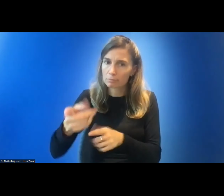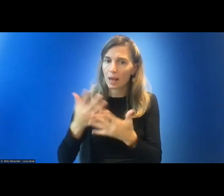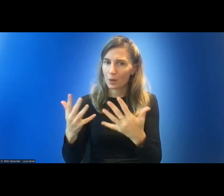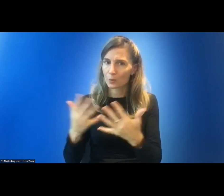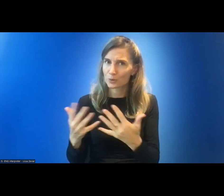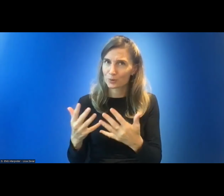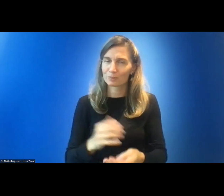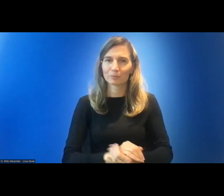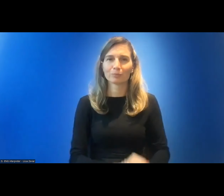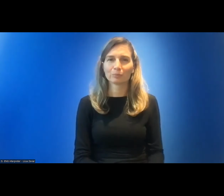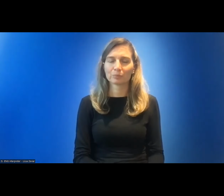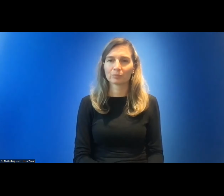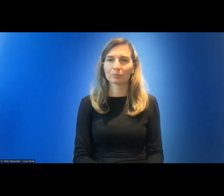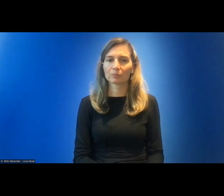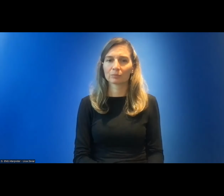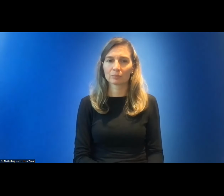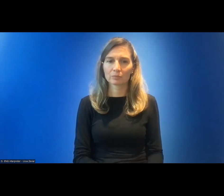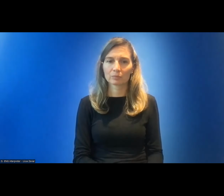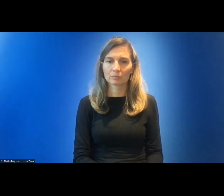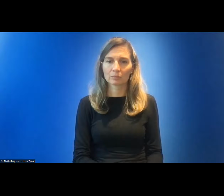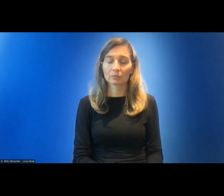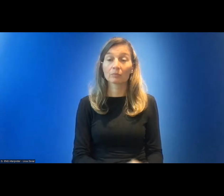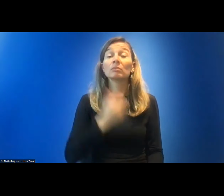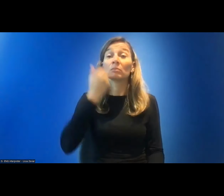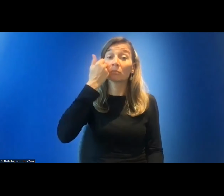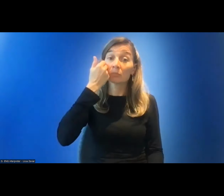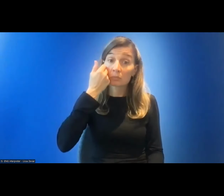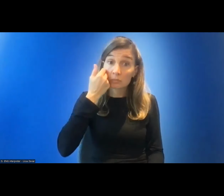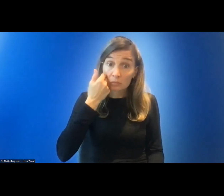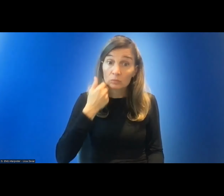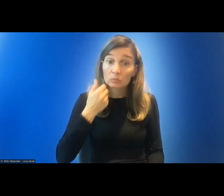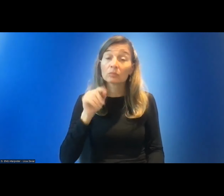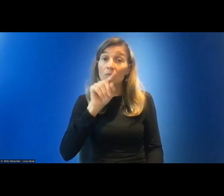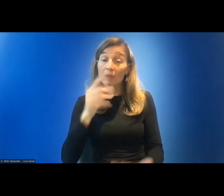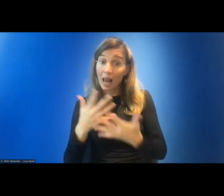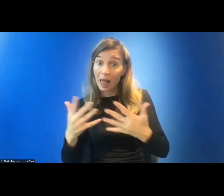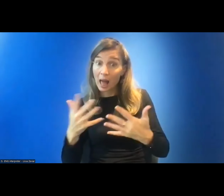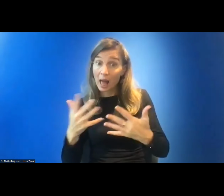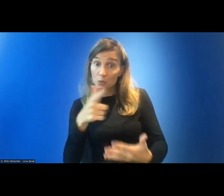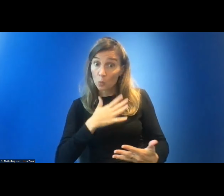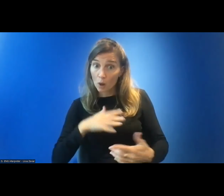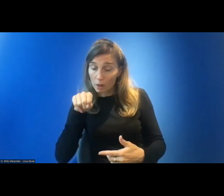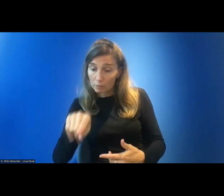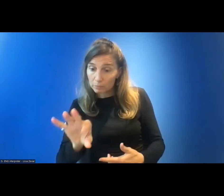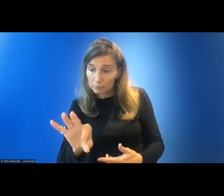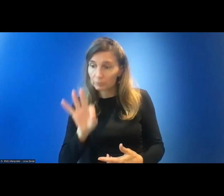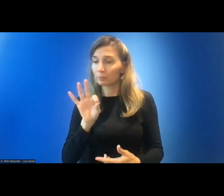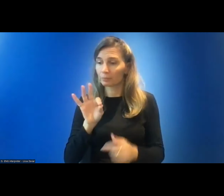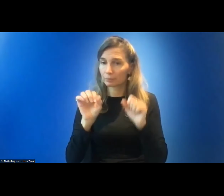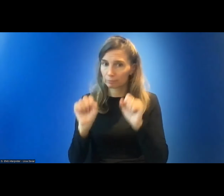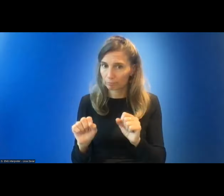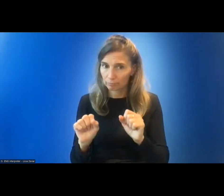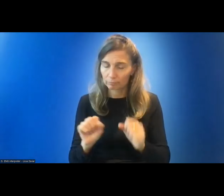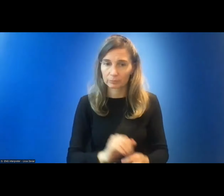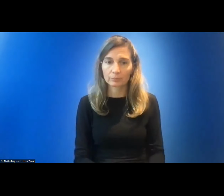choose your channel that will follow throughout the meeting. The participants do not have an option of opening